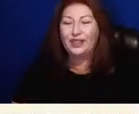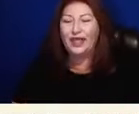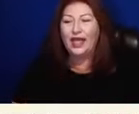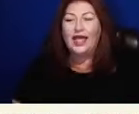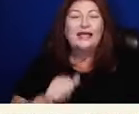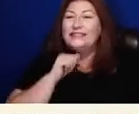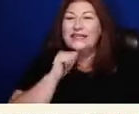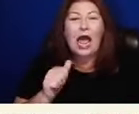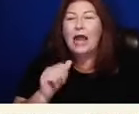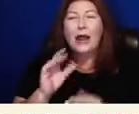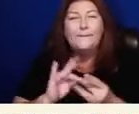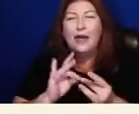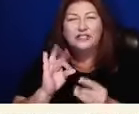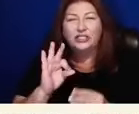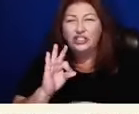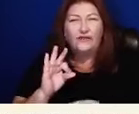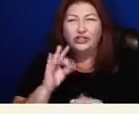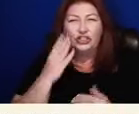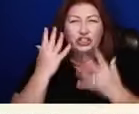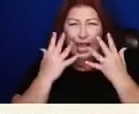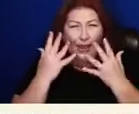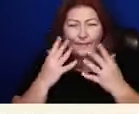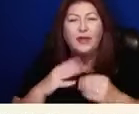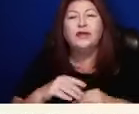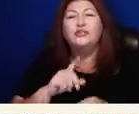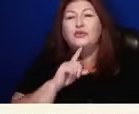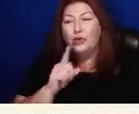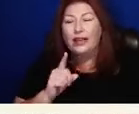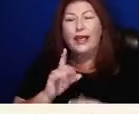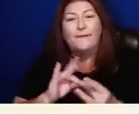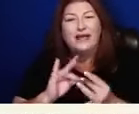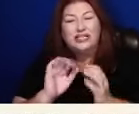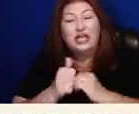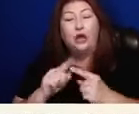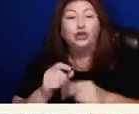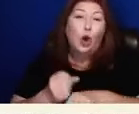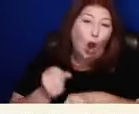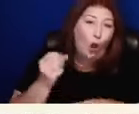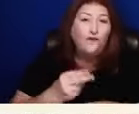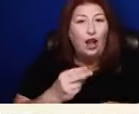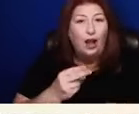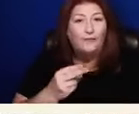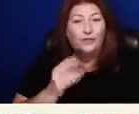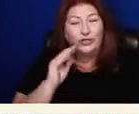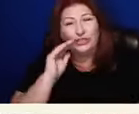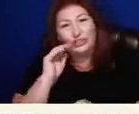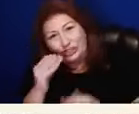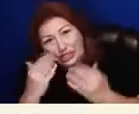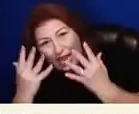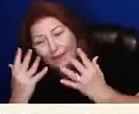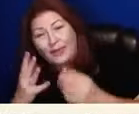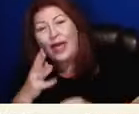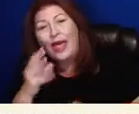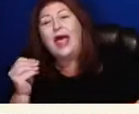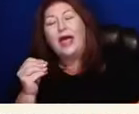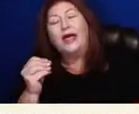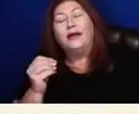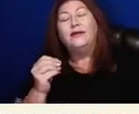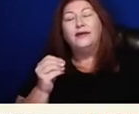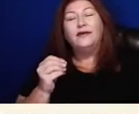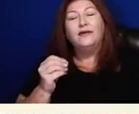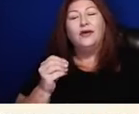not a message of shame. This is a message of hope on how to overcome shame and separate ourselves out from what that